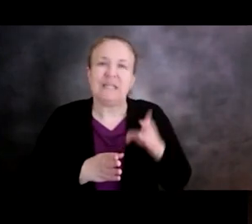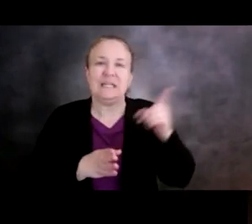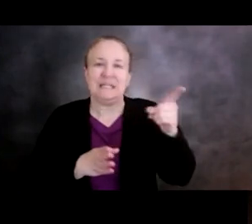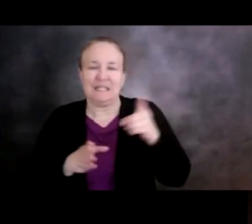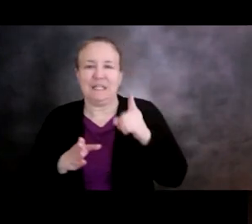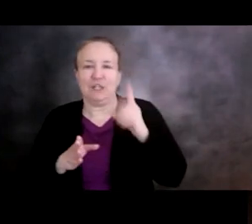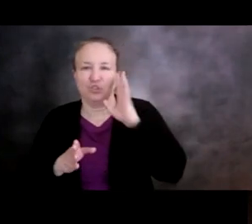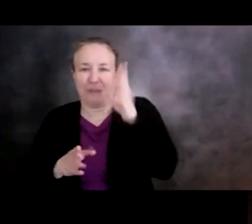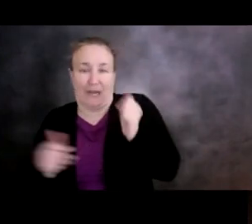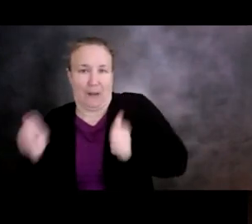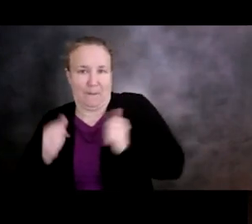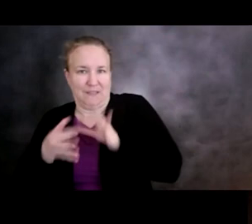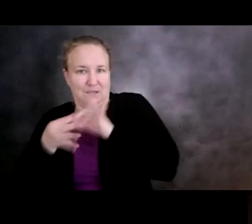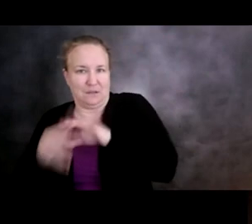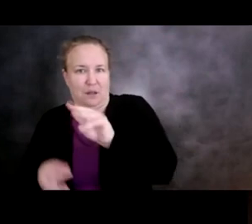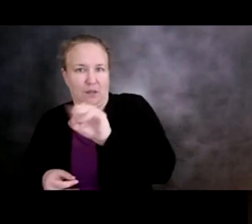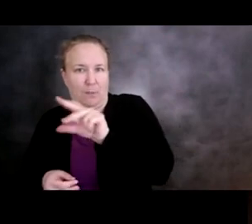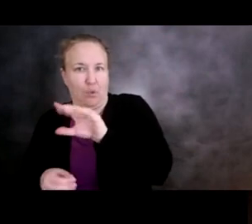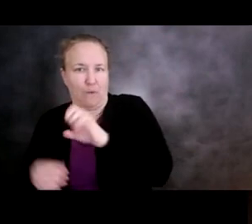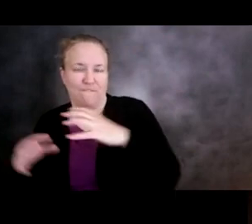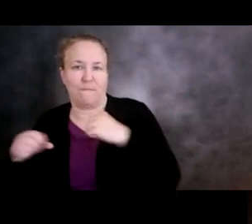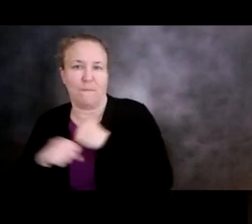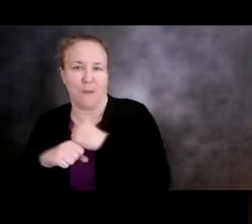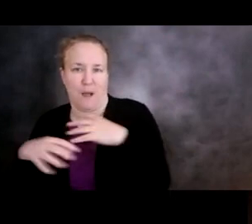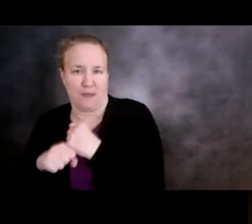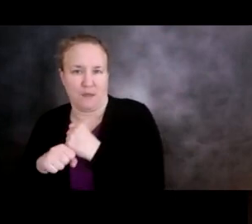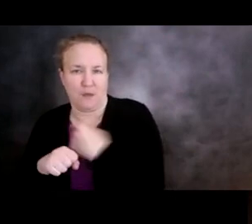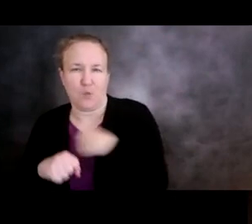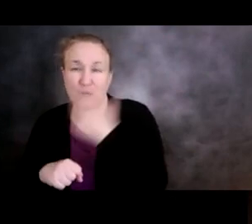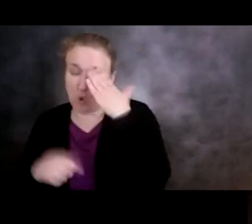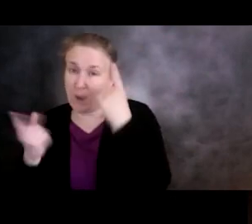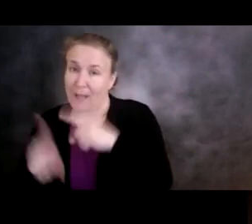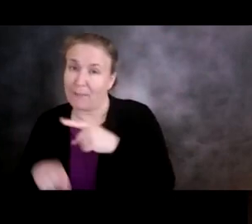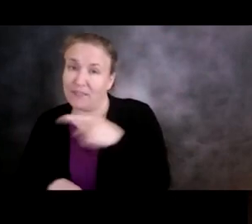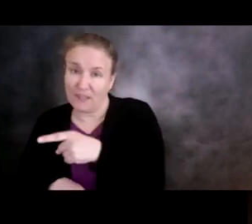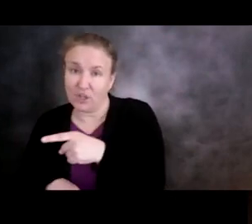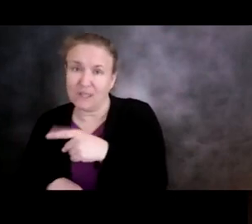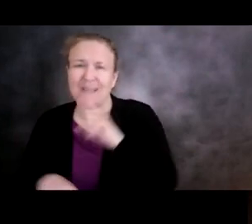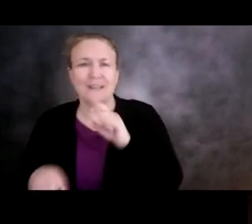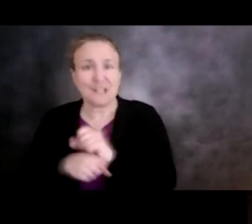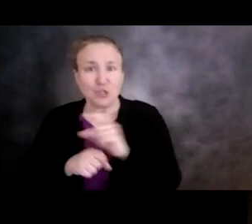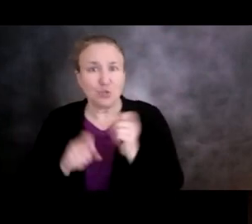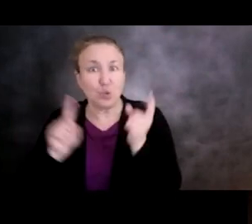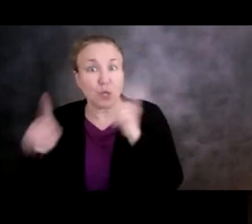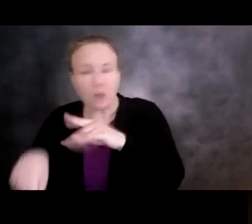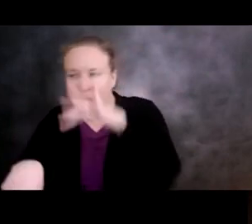bombing. And we all know what happened there. So you can literally go, what street is it?